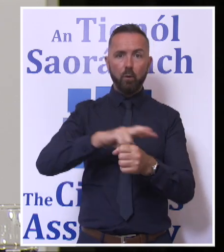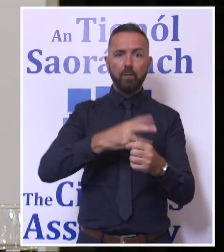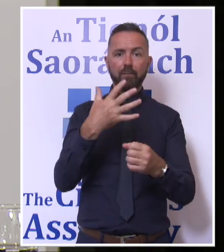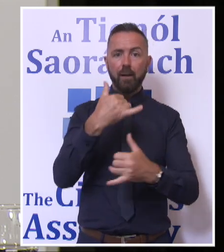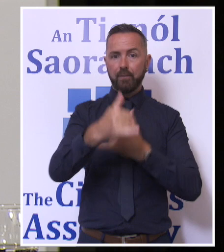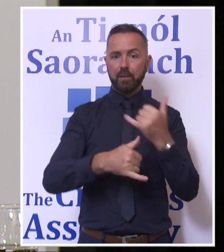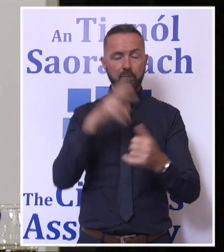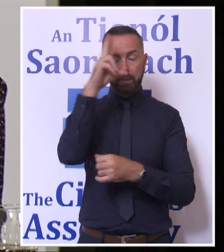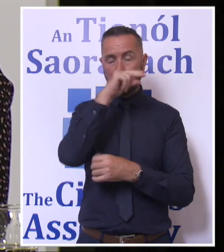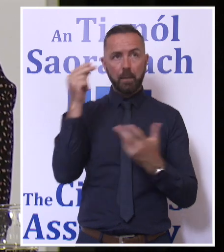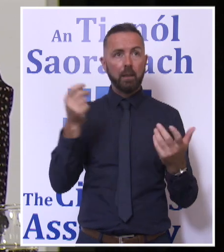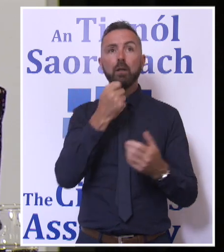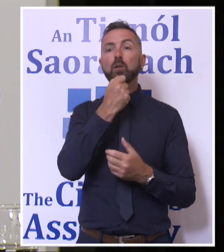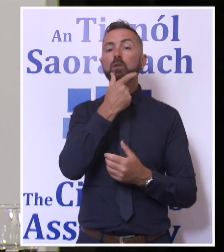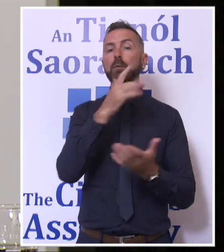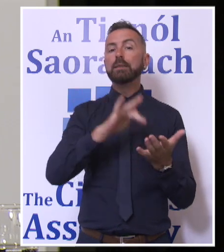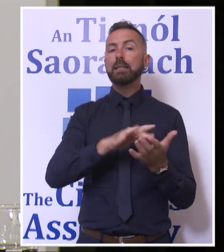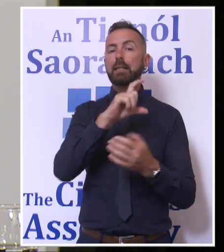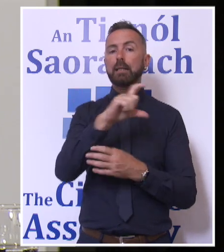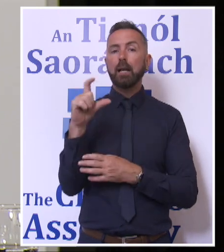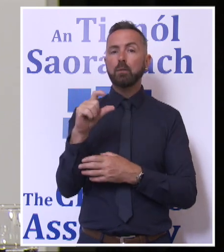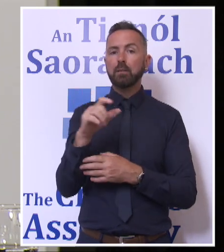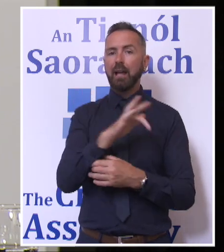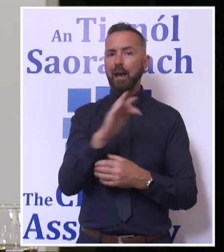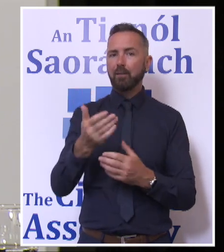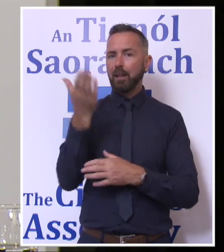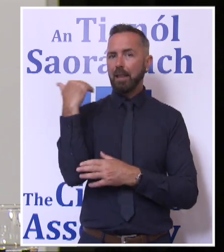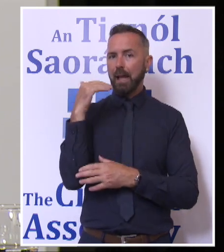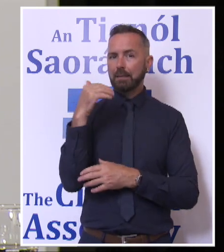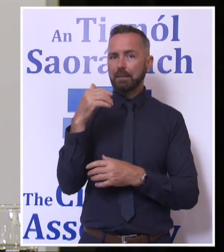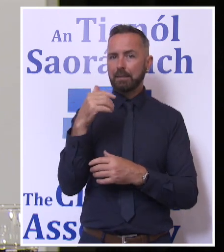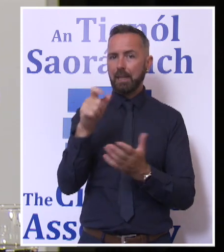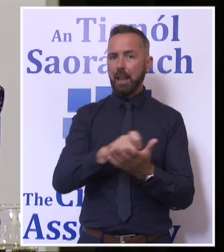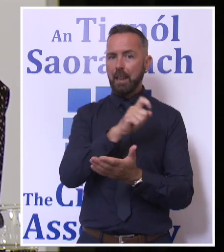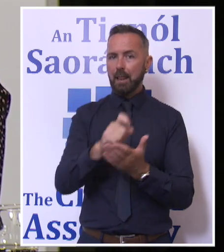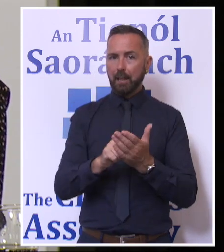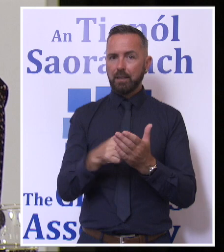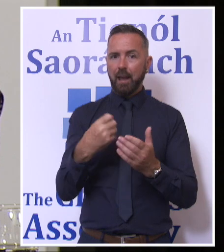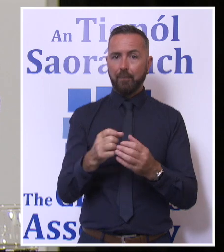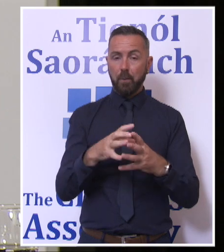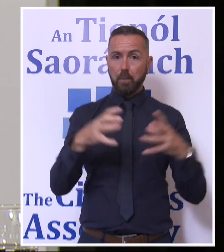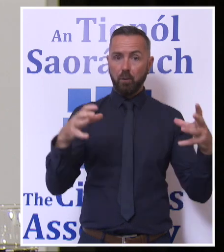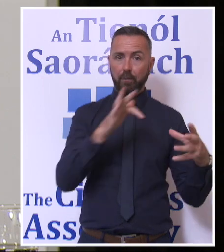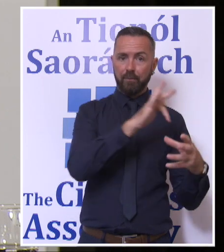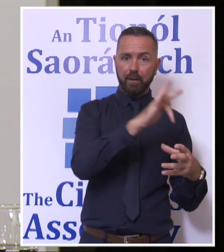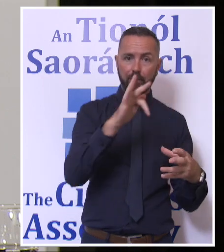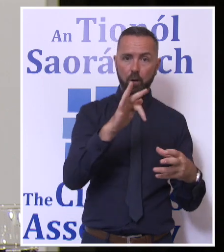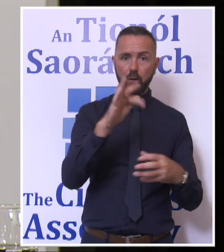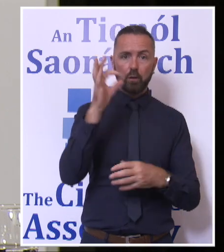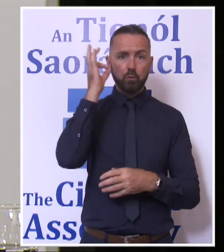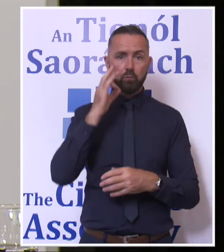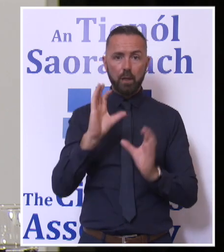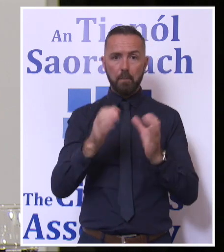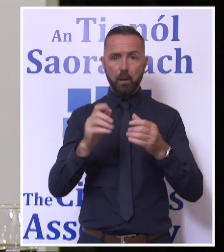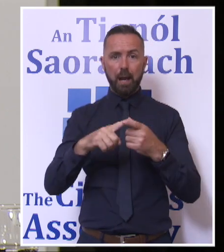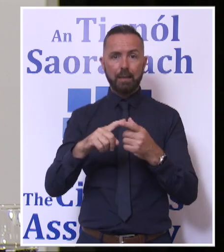So just for example, Dublin City Council, following the last local elections, formed a ruling majority of Fianna Fáil, the Green Party and Labour,